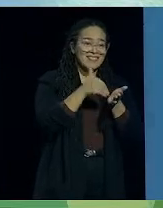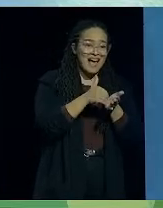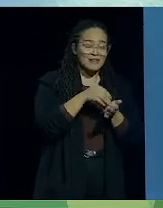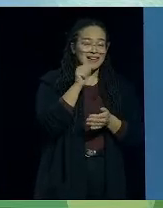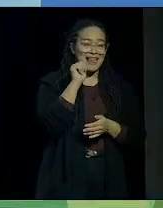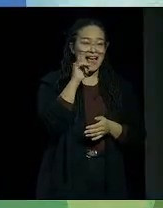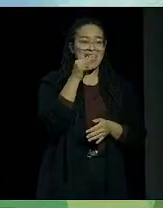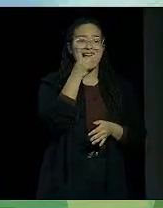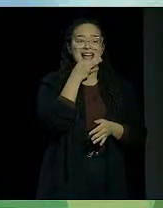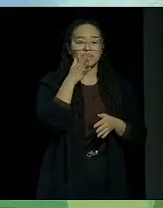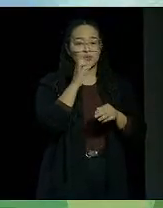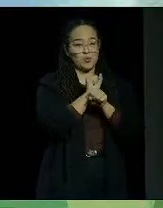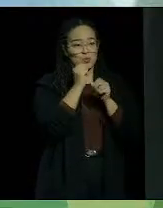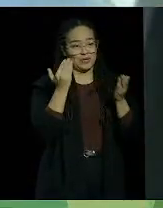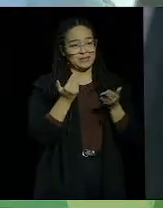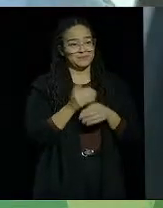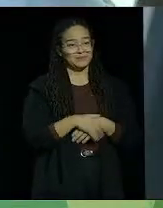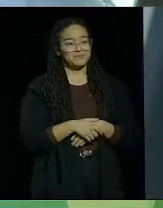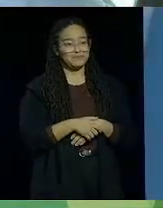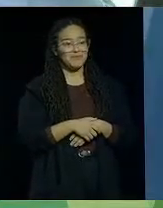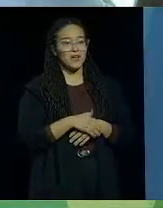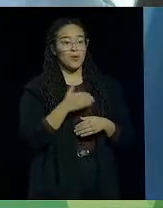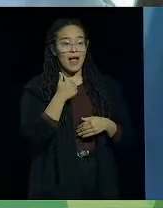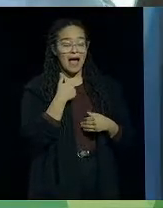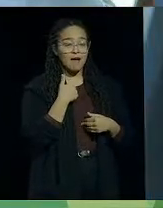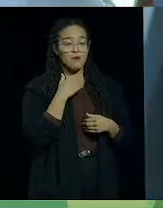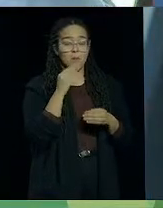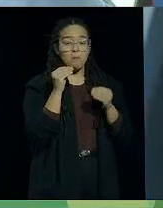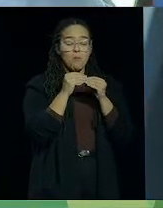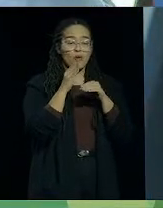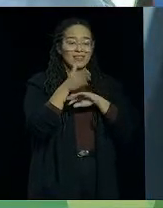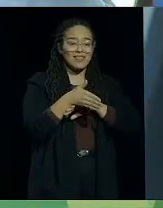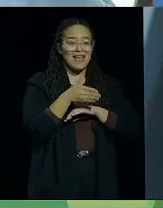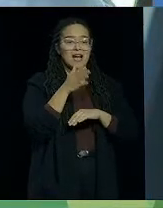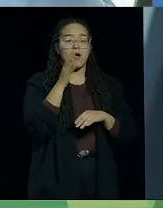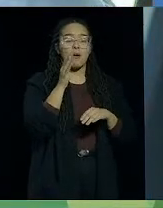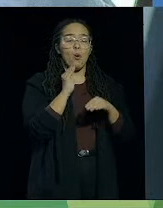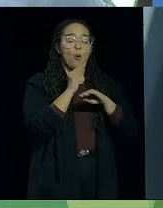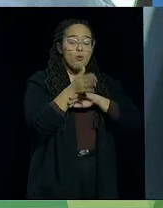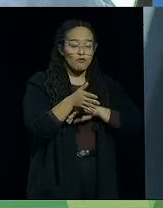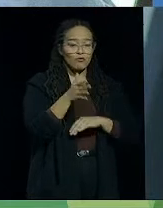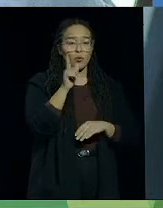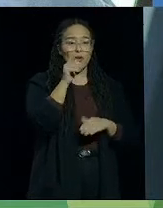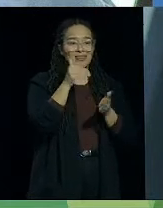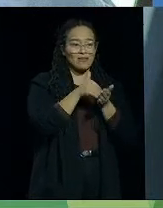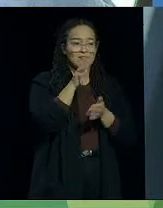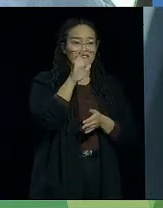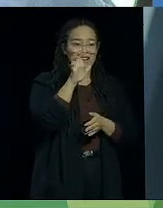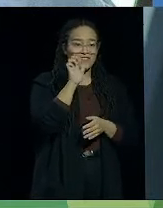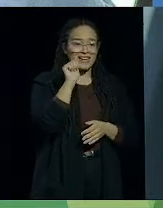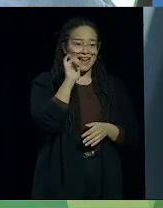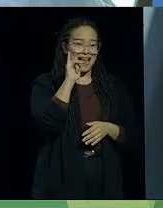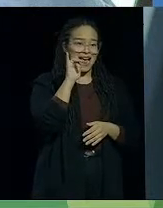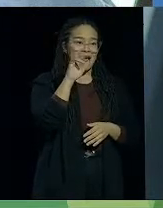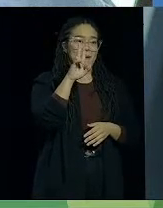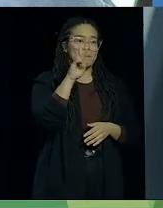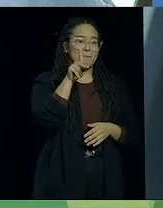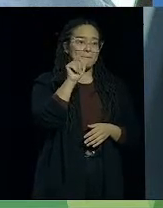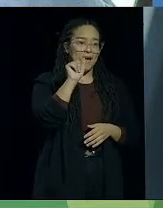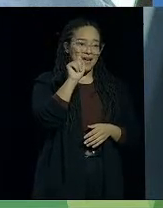experts, and we have filed more than 1,500 AI-related patents in the last 5